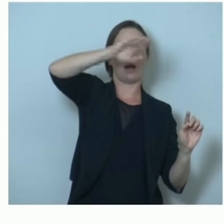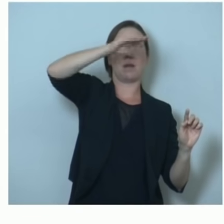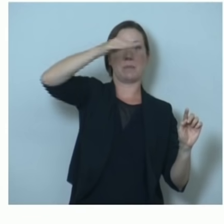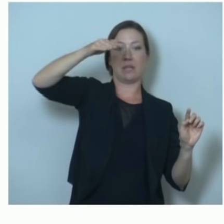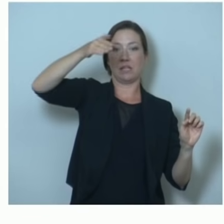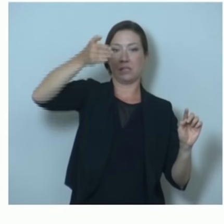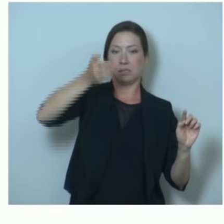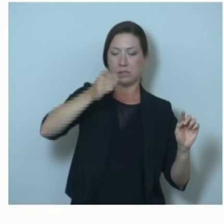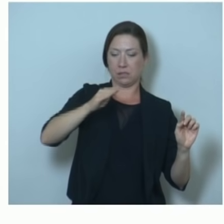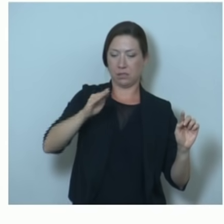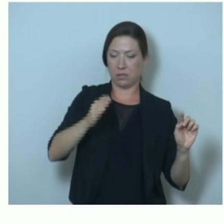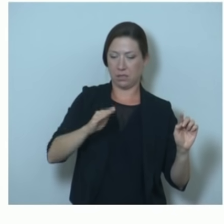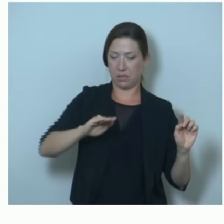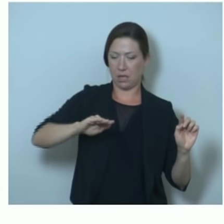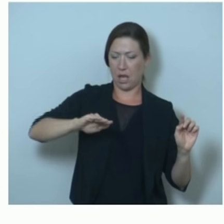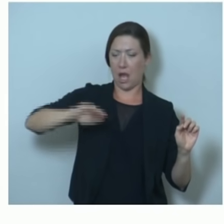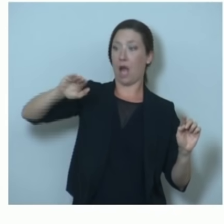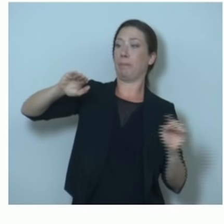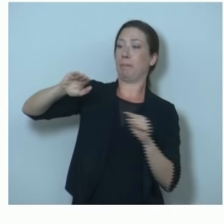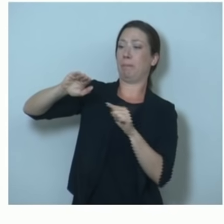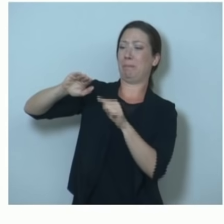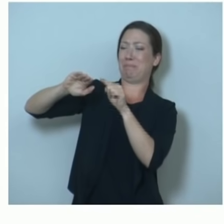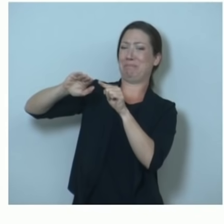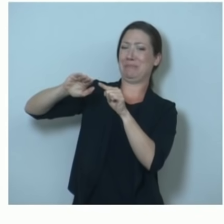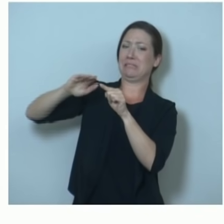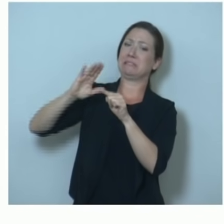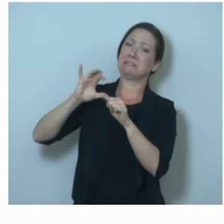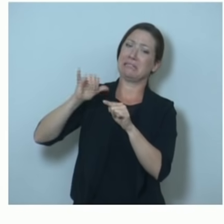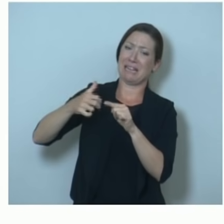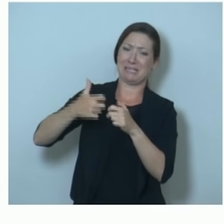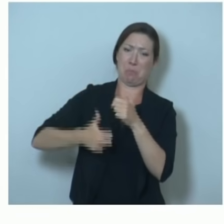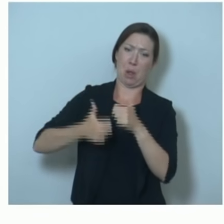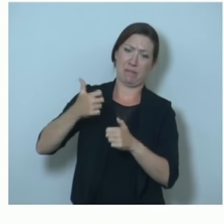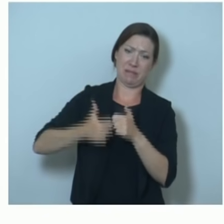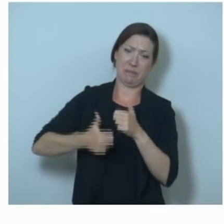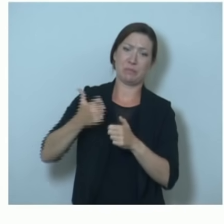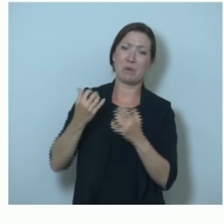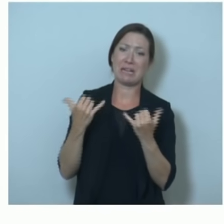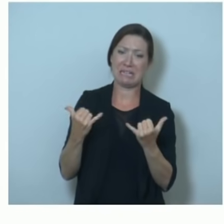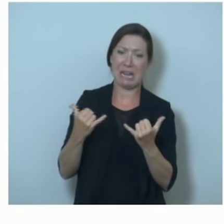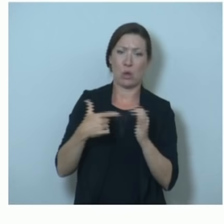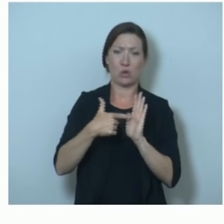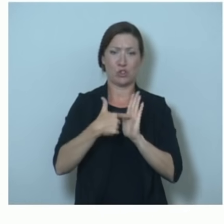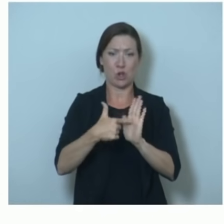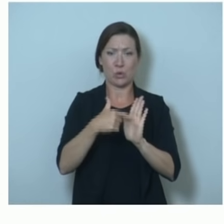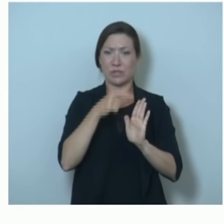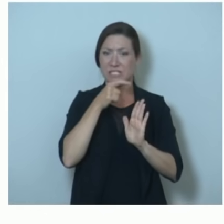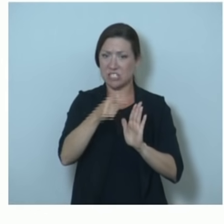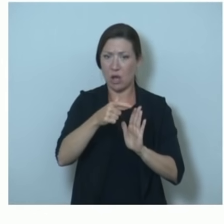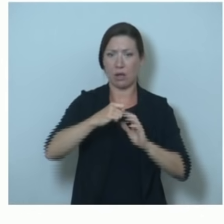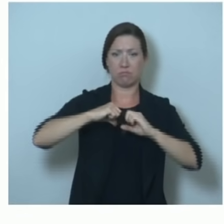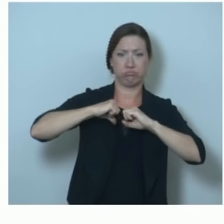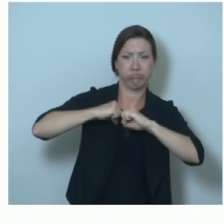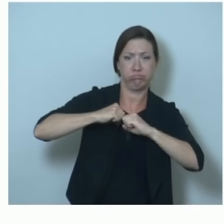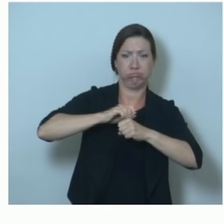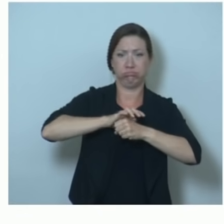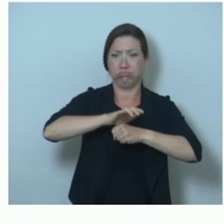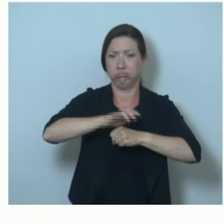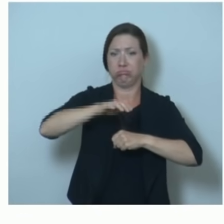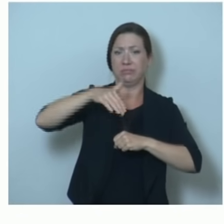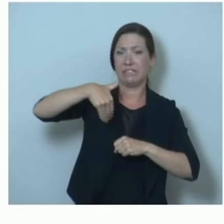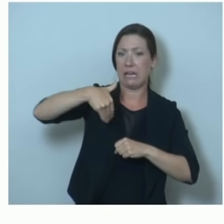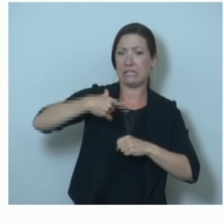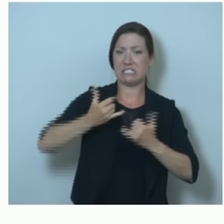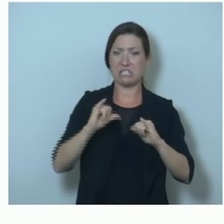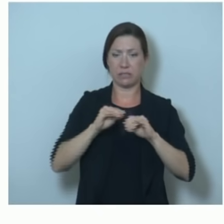problem for us in terms of containing the spread of the disease. We've been talking about doubling time. The next